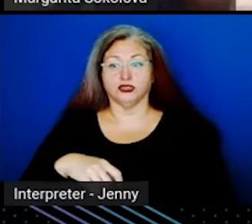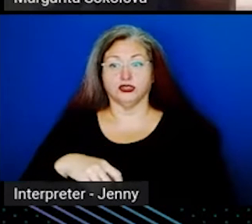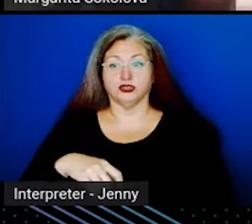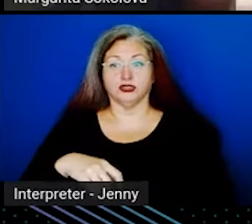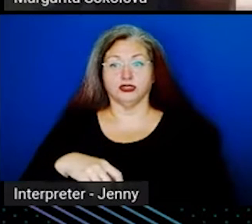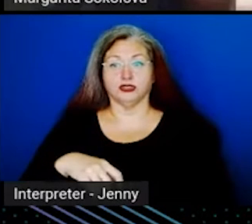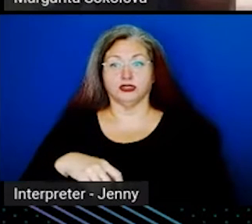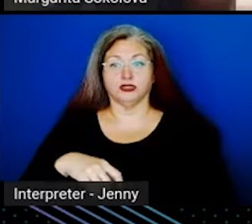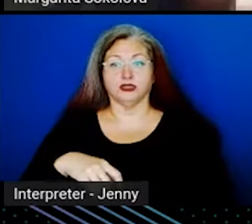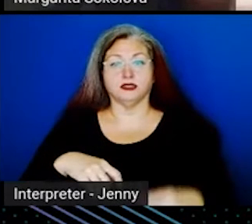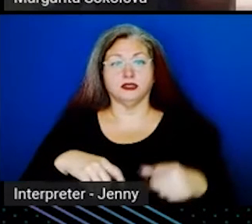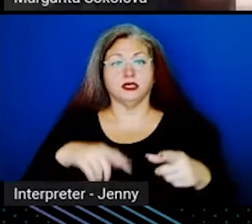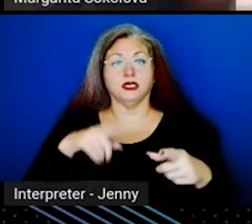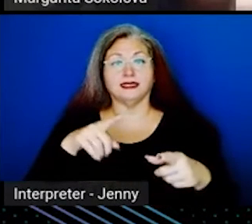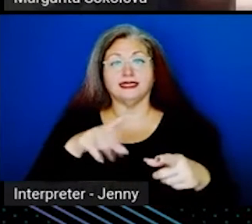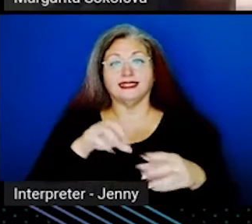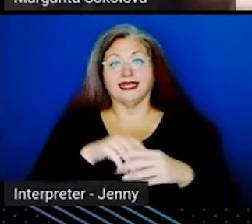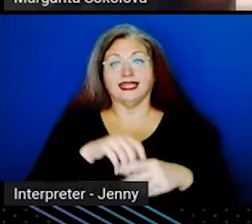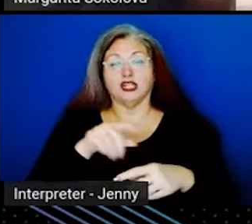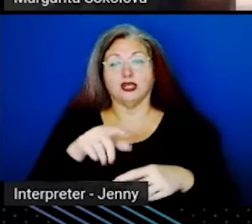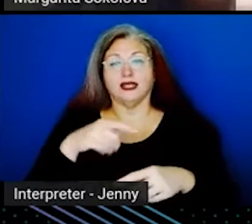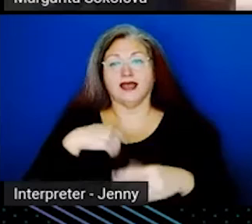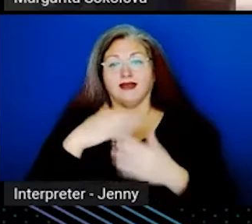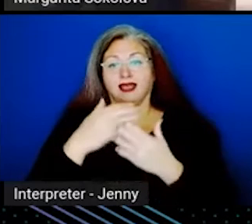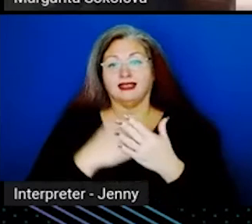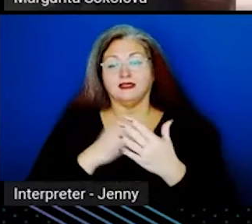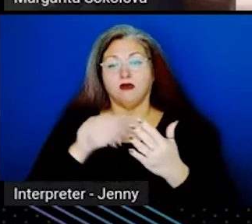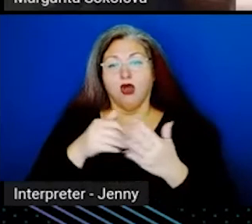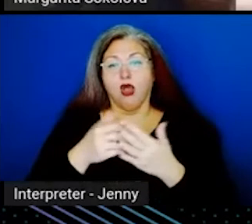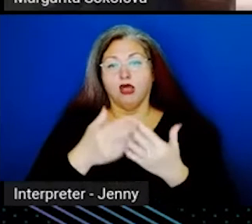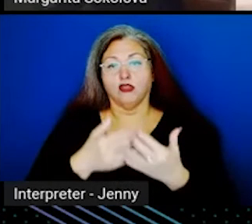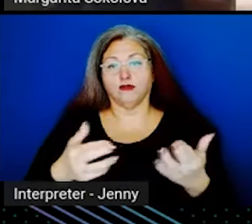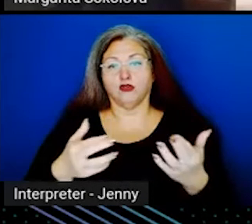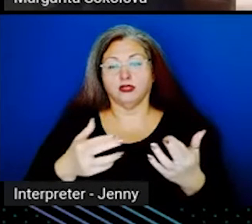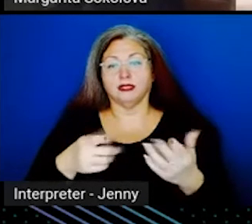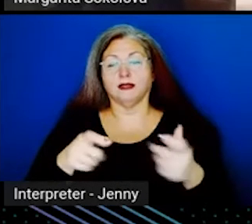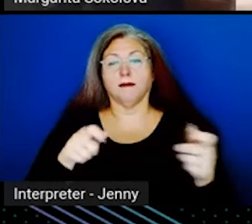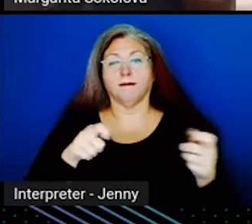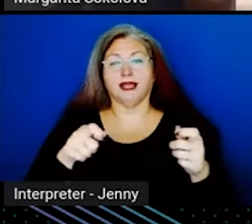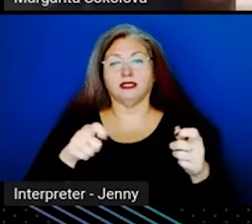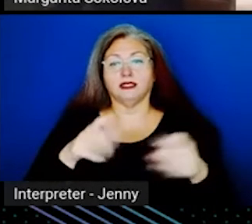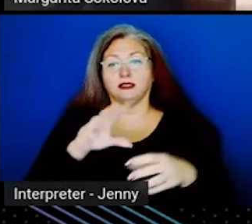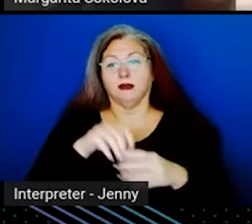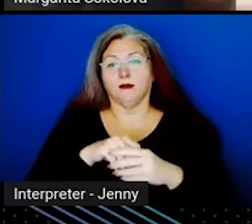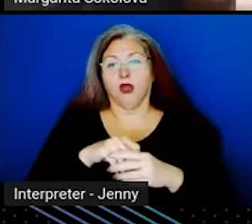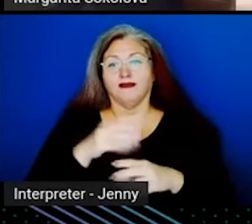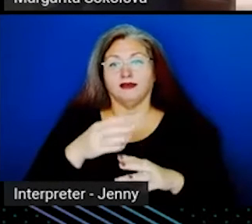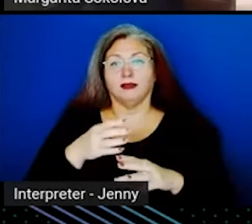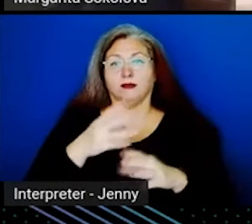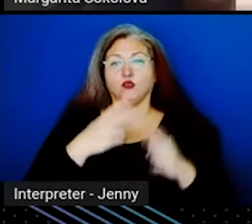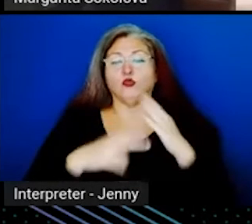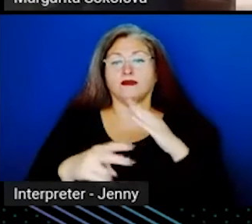And in here, it has the list of all of the resources that are managed as part of my preview environment.